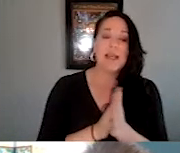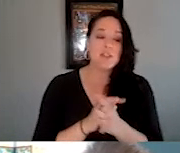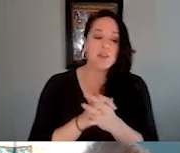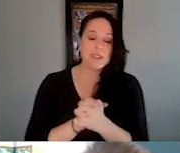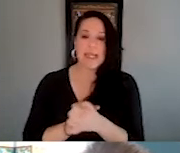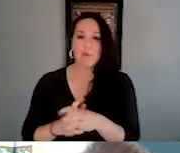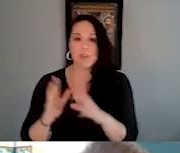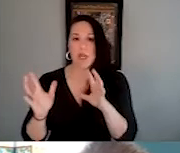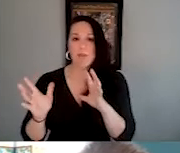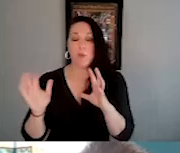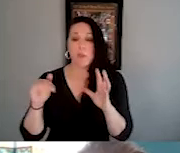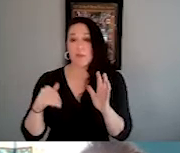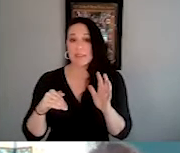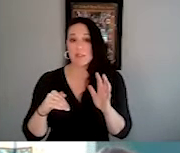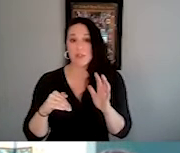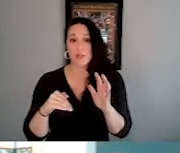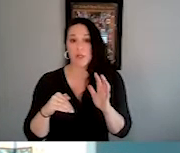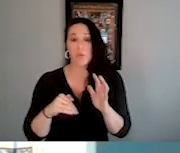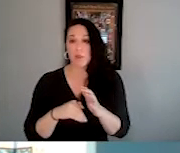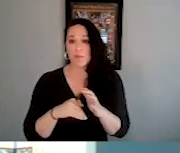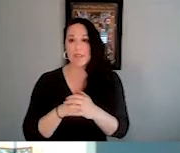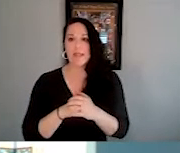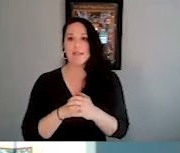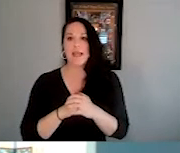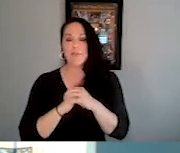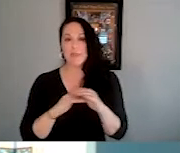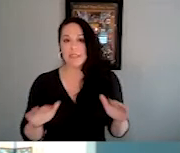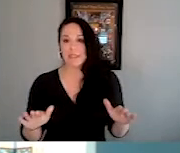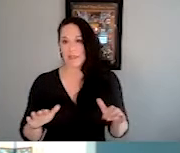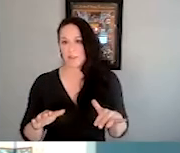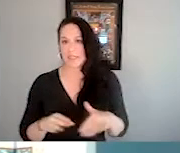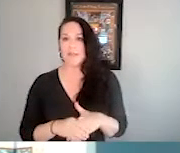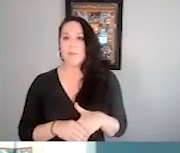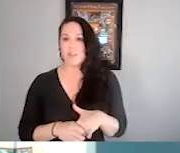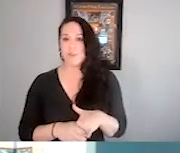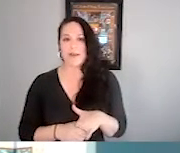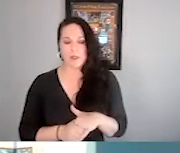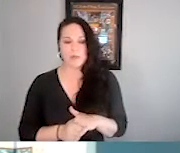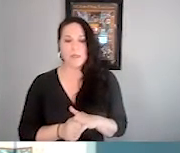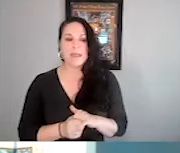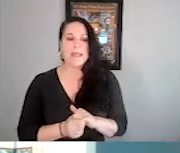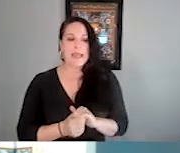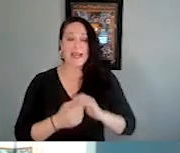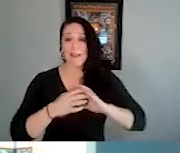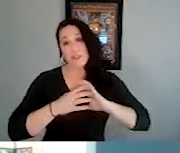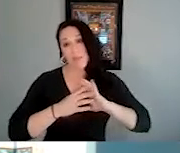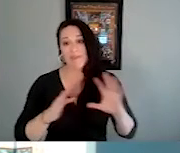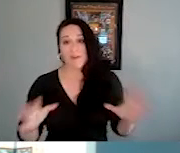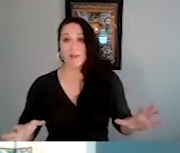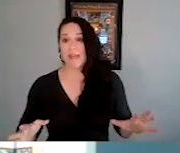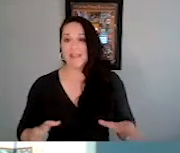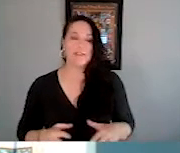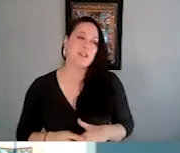So again, I just want to take a moment to talk about weaving this into your current work, because I completely understand how much you have on you. And I